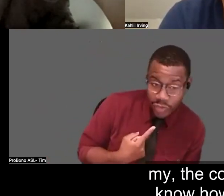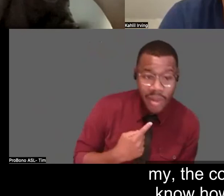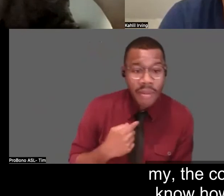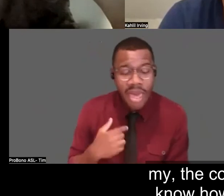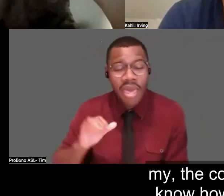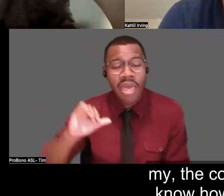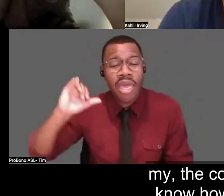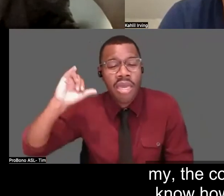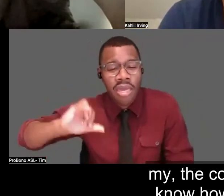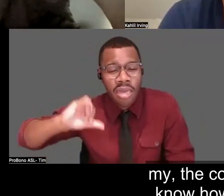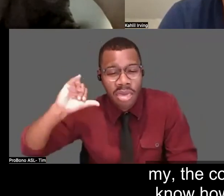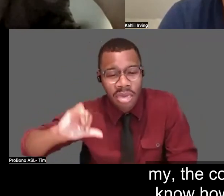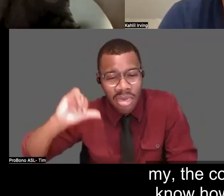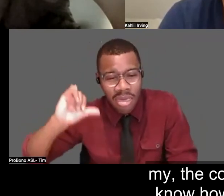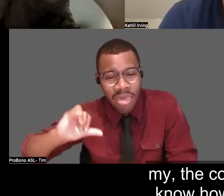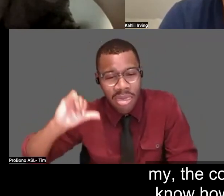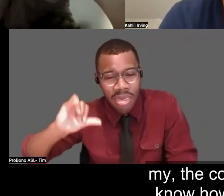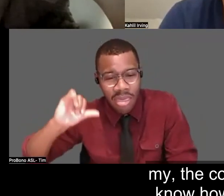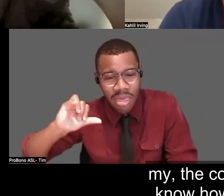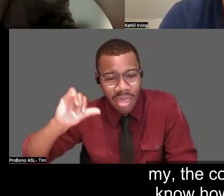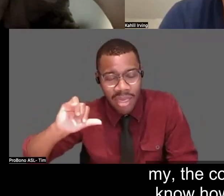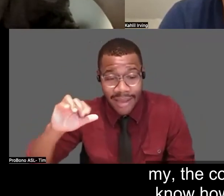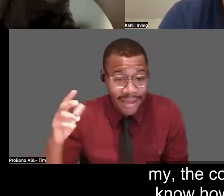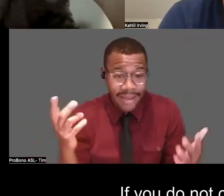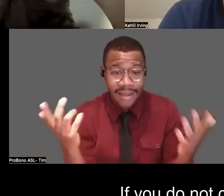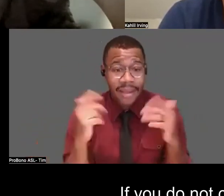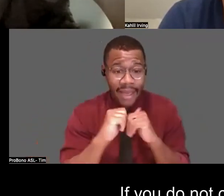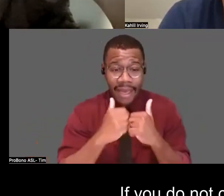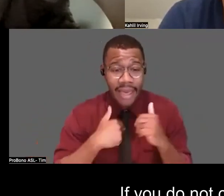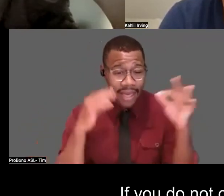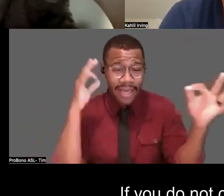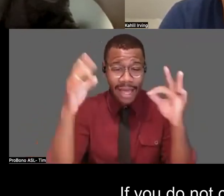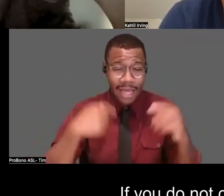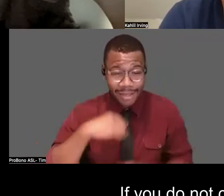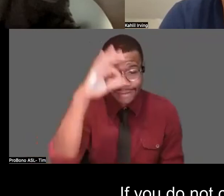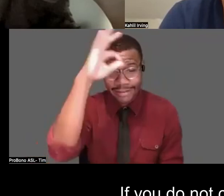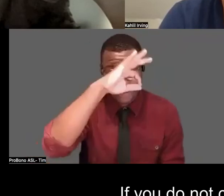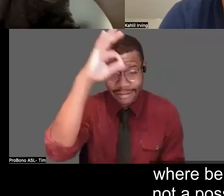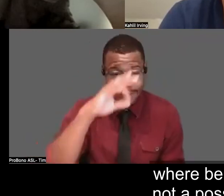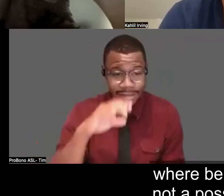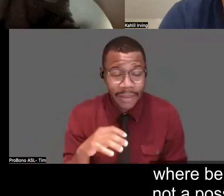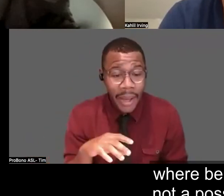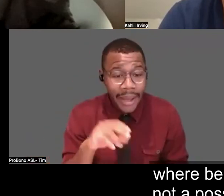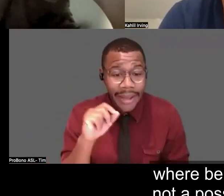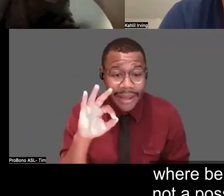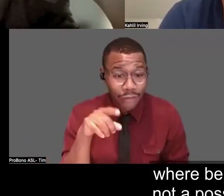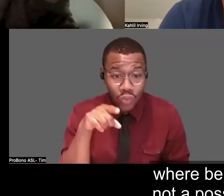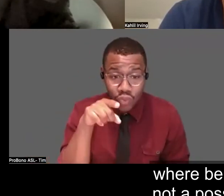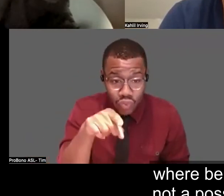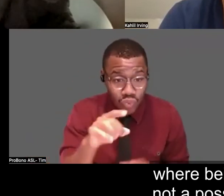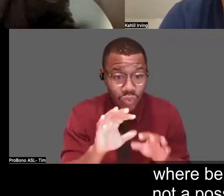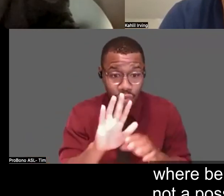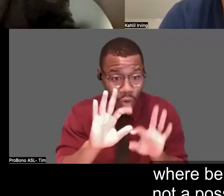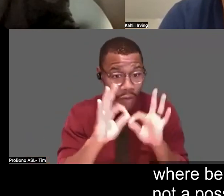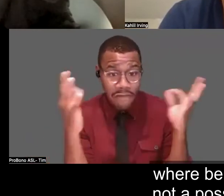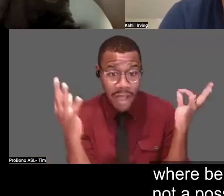I don't even know how to explain it. If you do not come from a family where being an artist